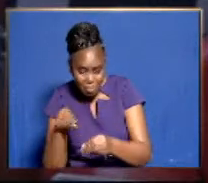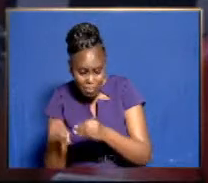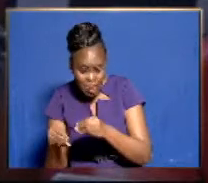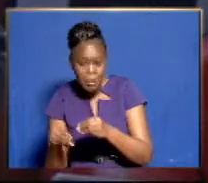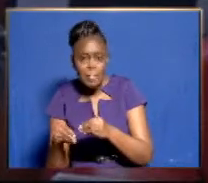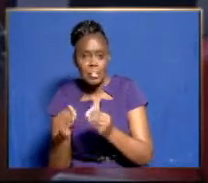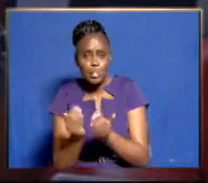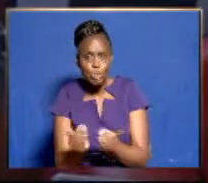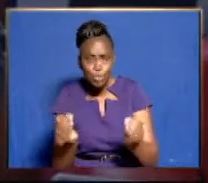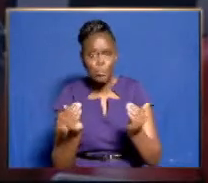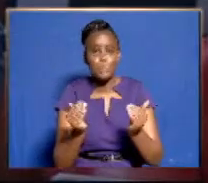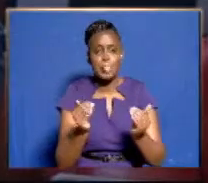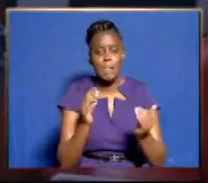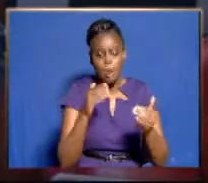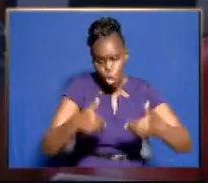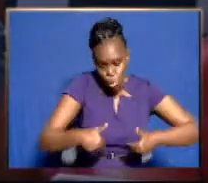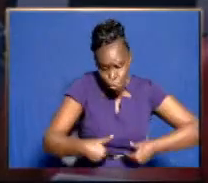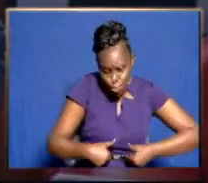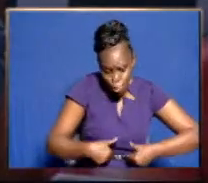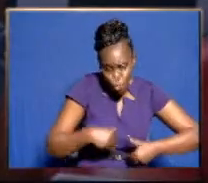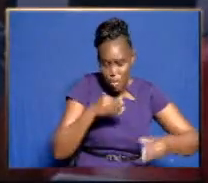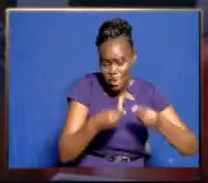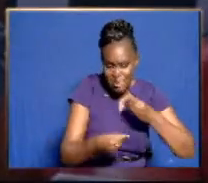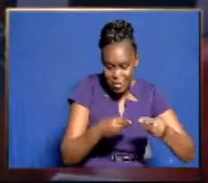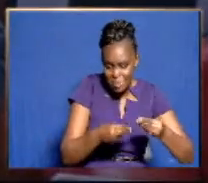underfunded. While these are